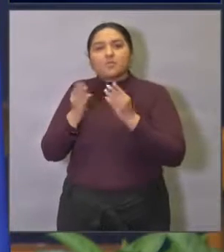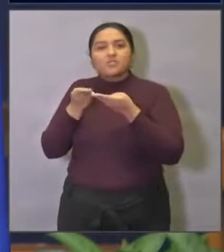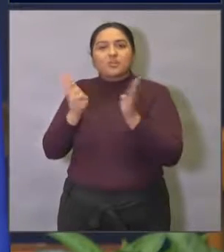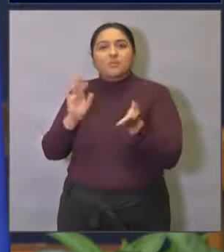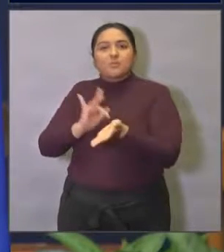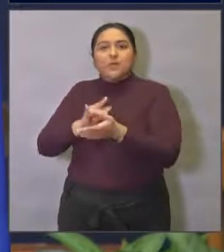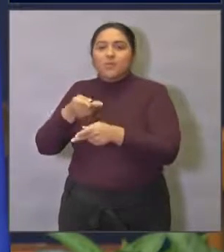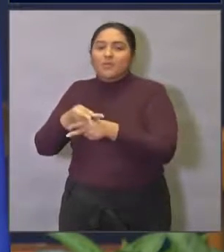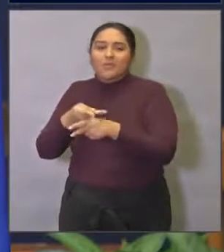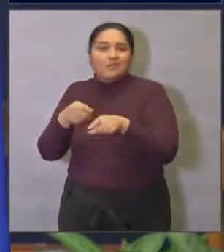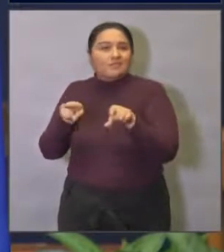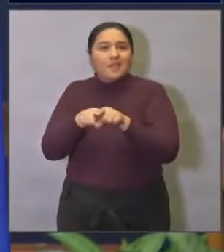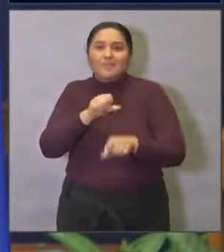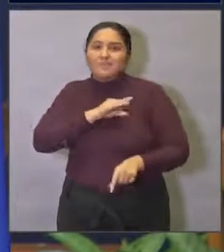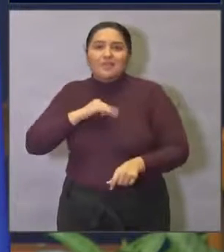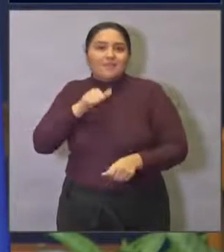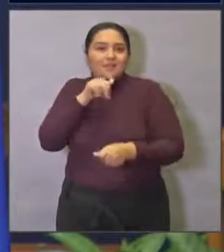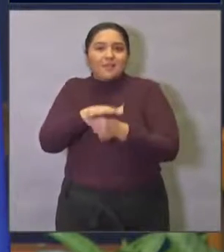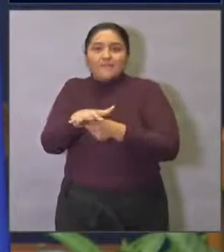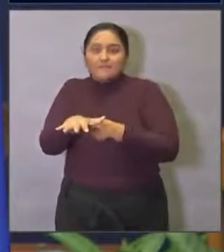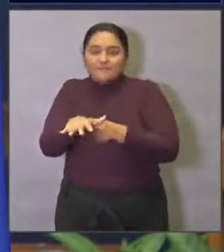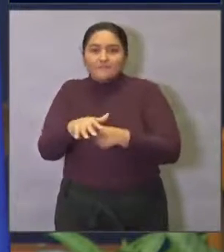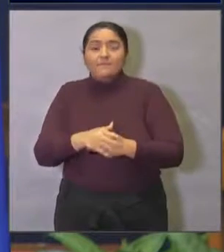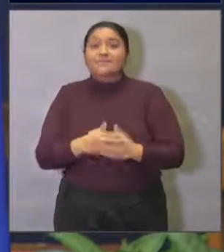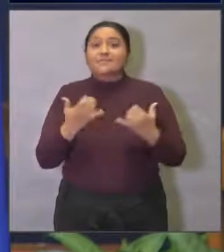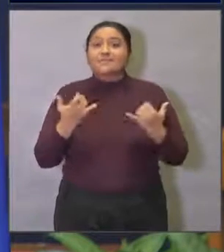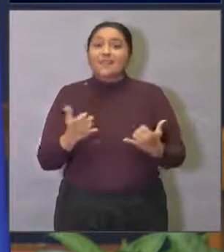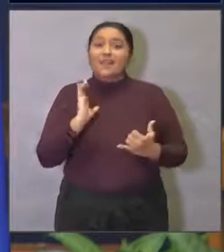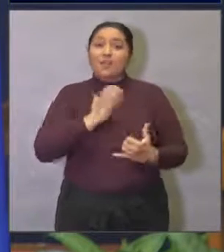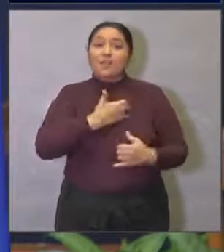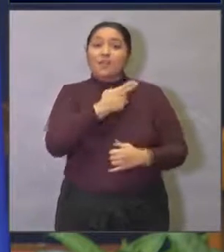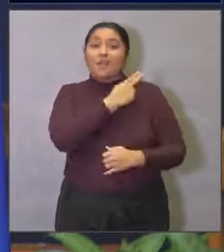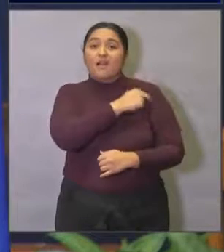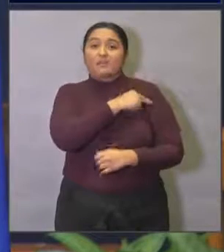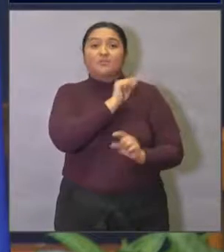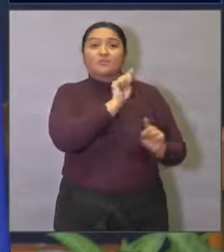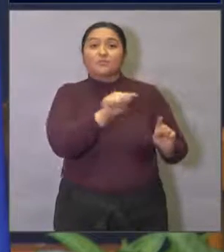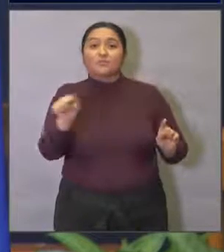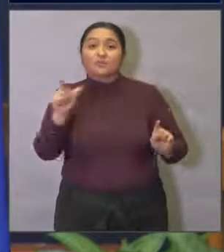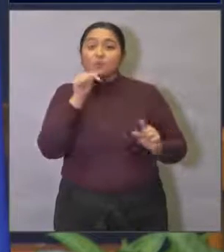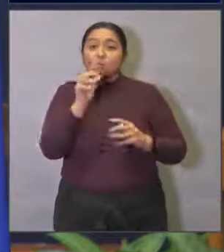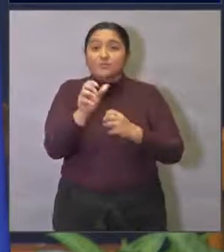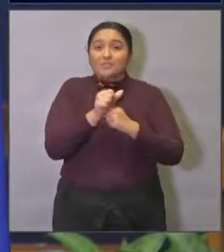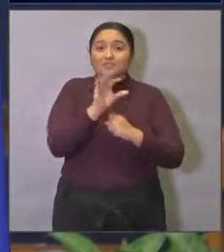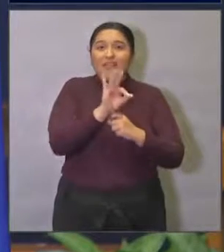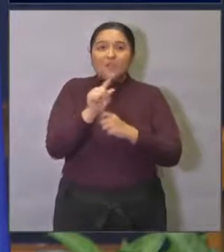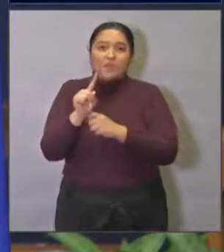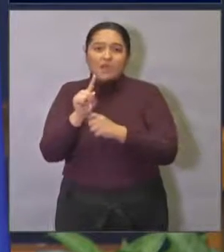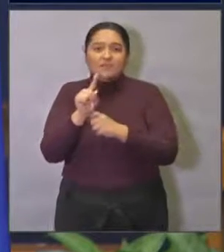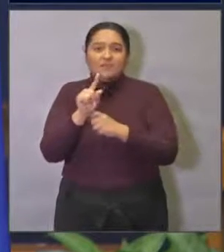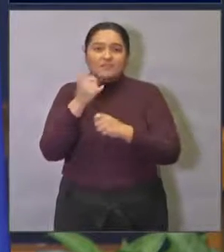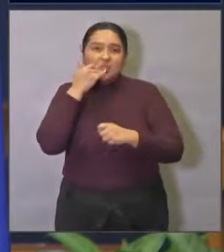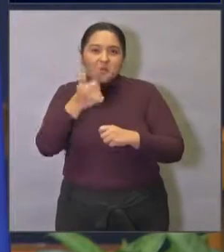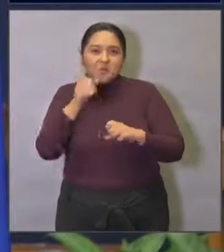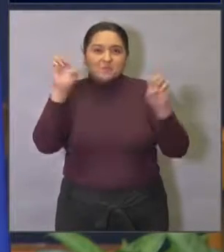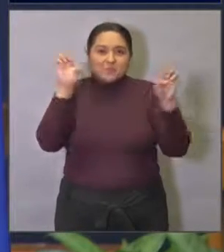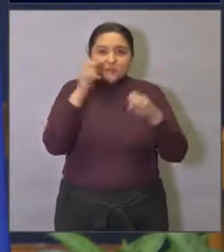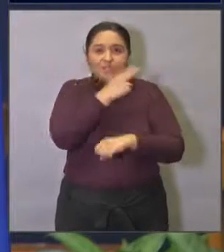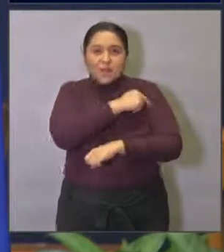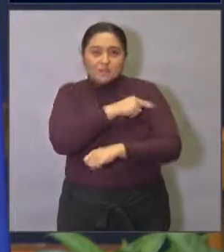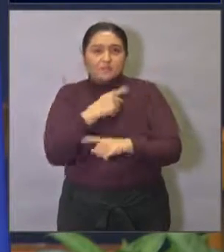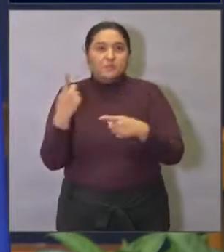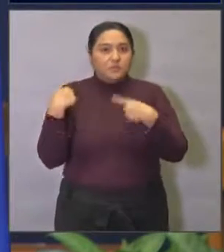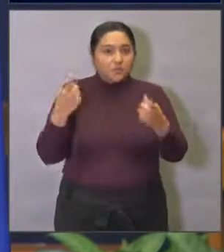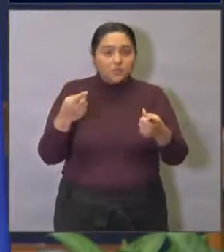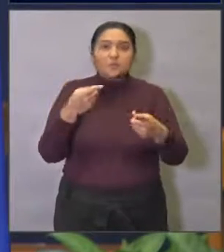care. Today, our 911 receiving hospitals, these are in the hospitals that have emergency departments and are on the front lines throughout the